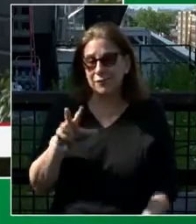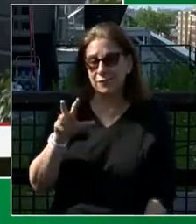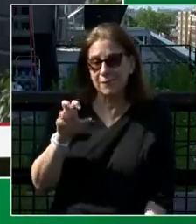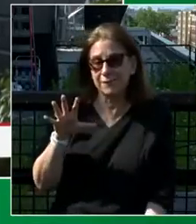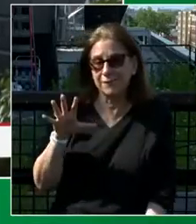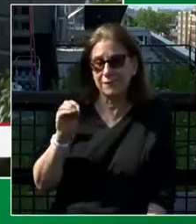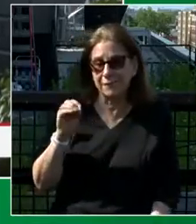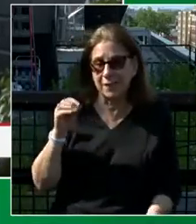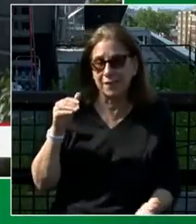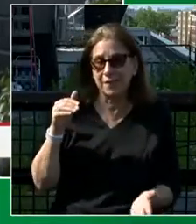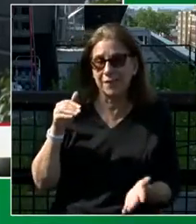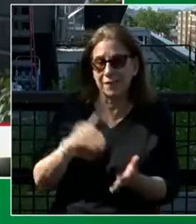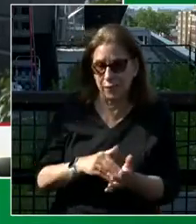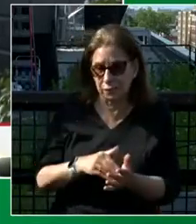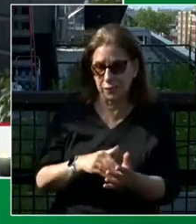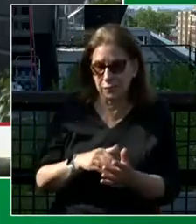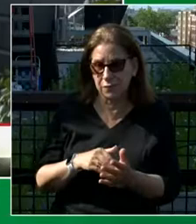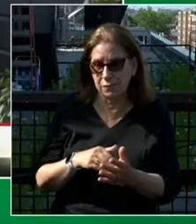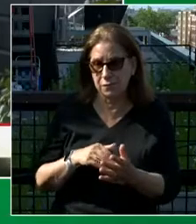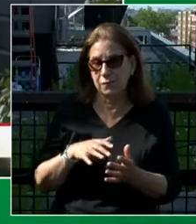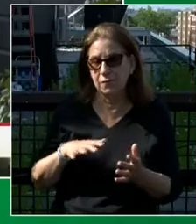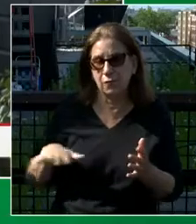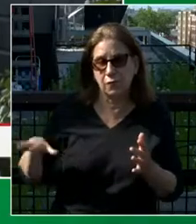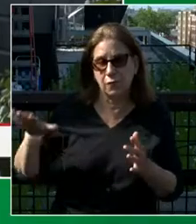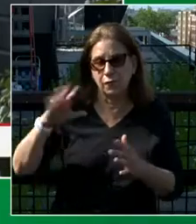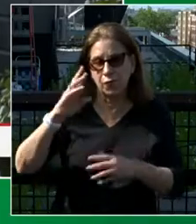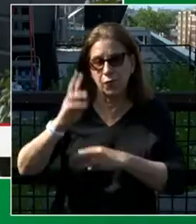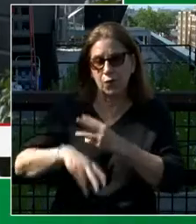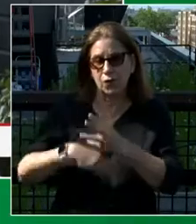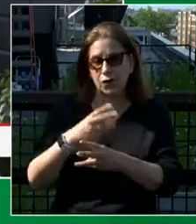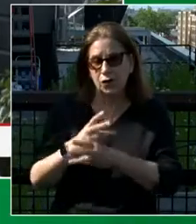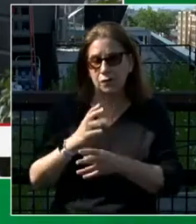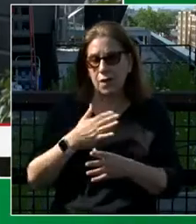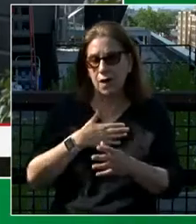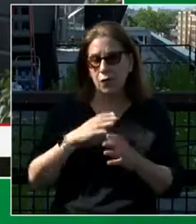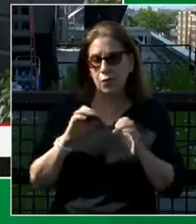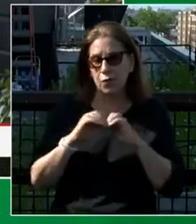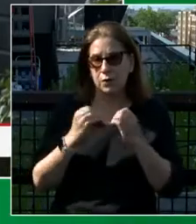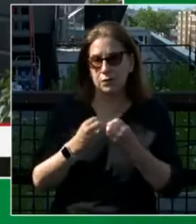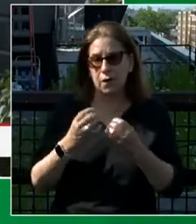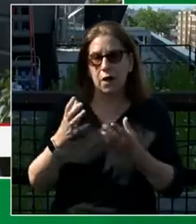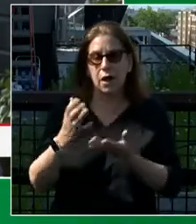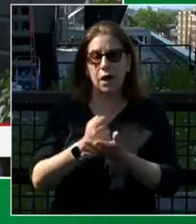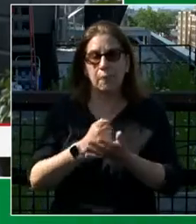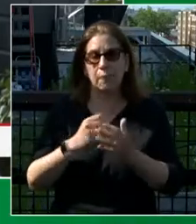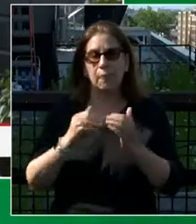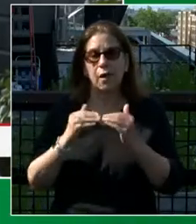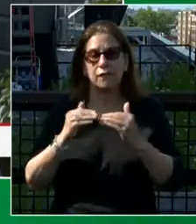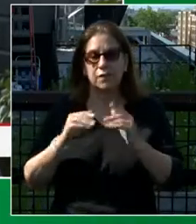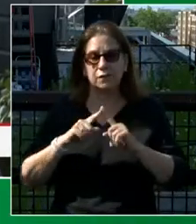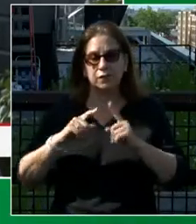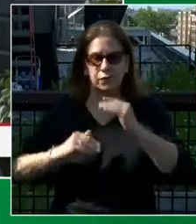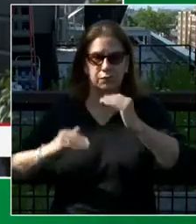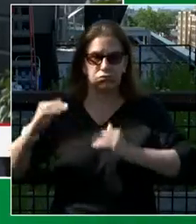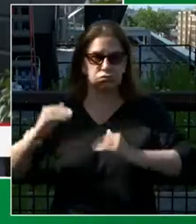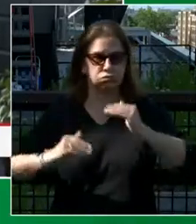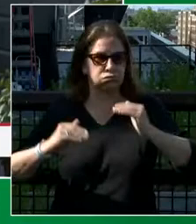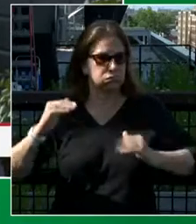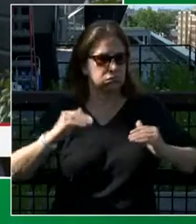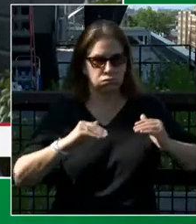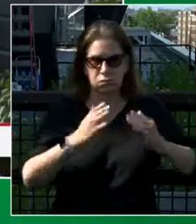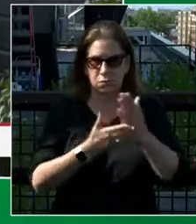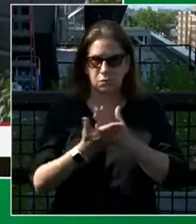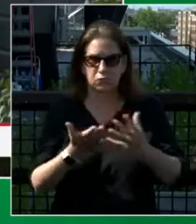you know, everyone in our organization, even thinking about how do we support through our United Cares program the 50,000 of our staff who